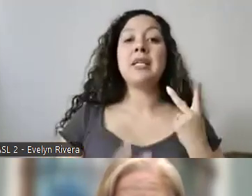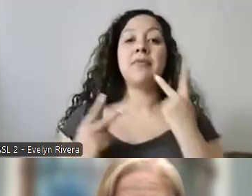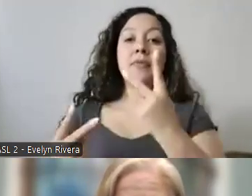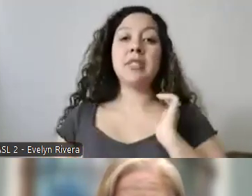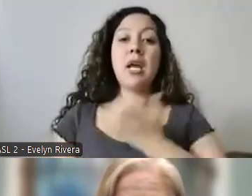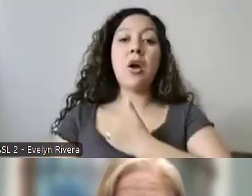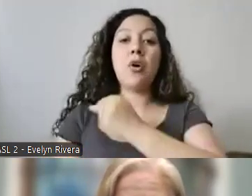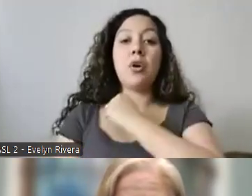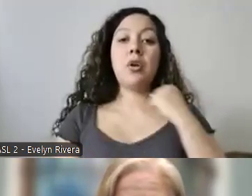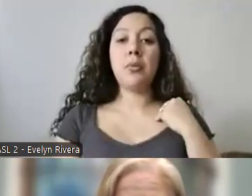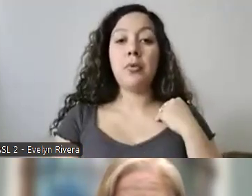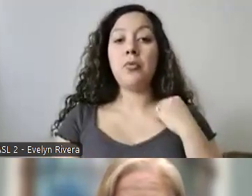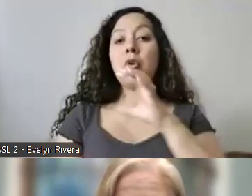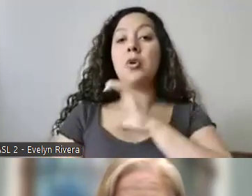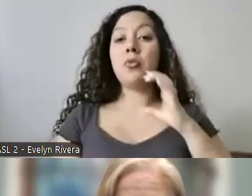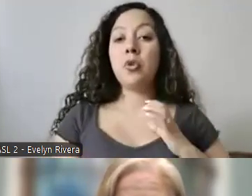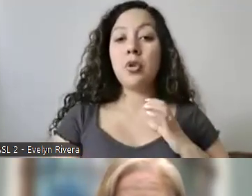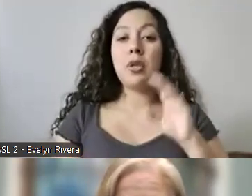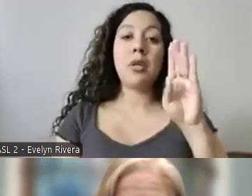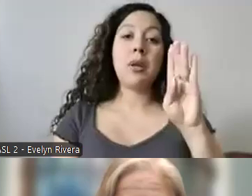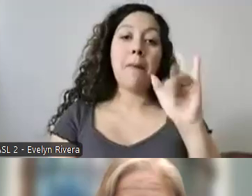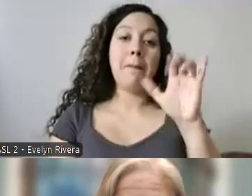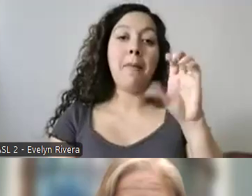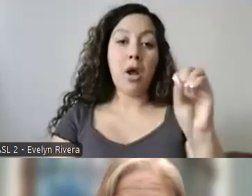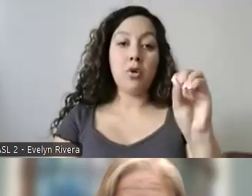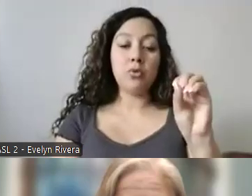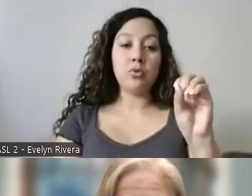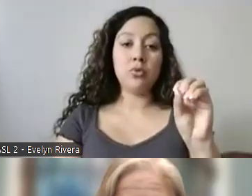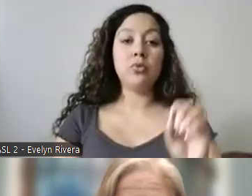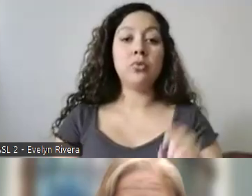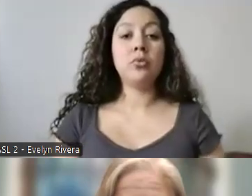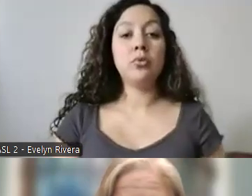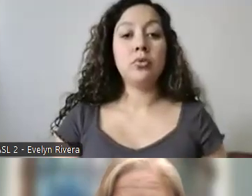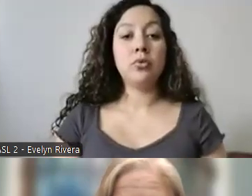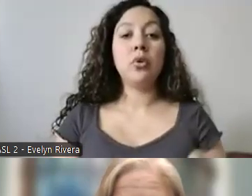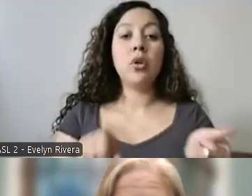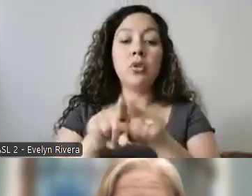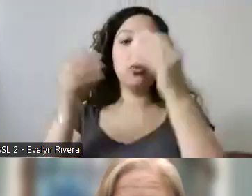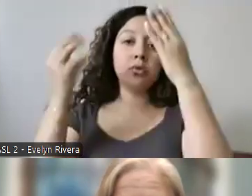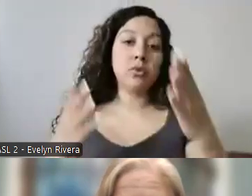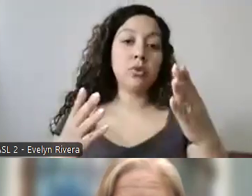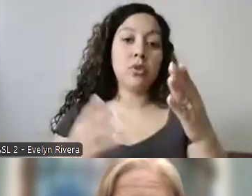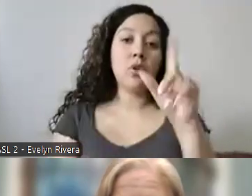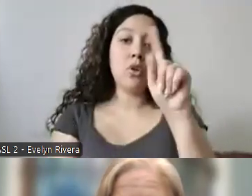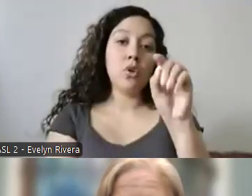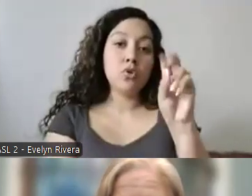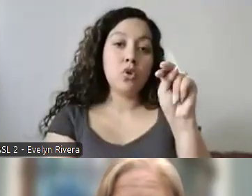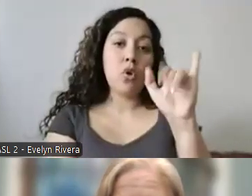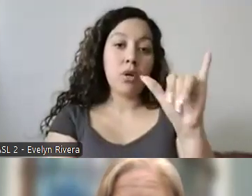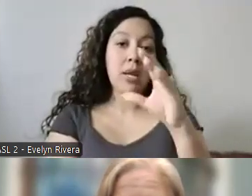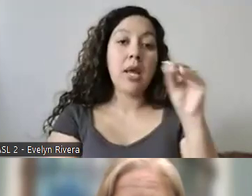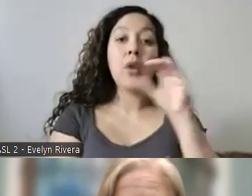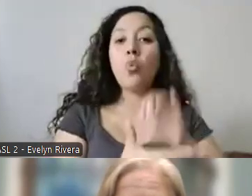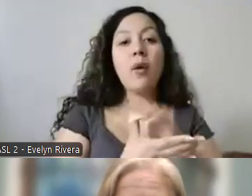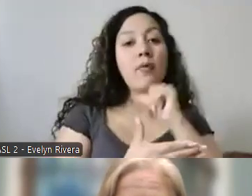ADRCAC webpage. We also would like to share with you that Tony and his wife, Corey, as mentioned, who are not here today,